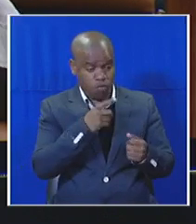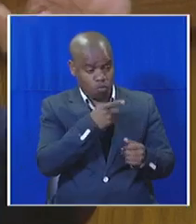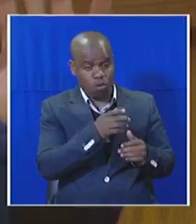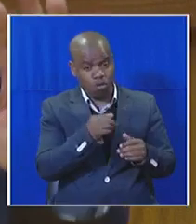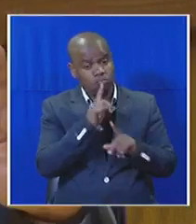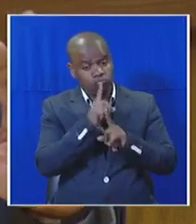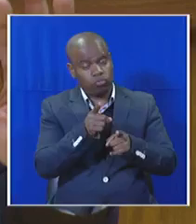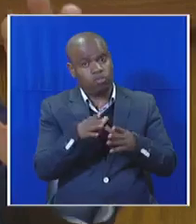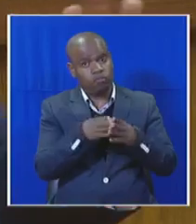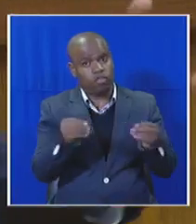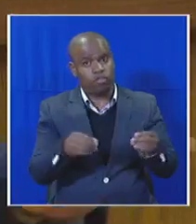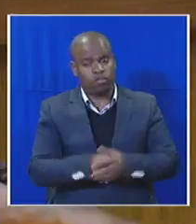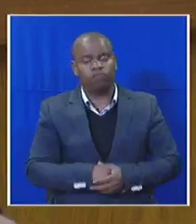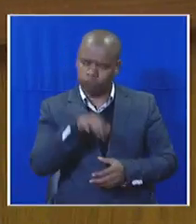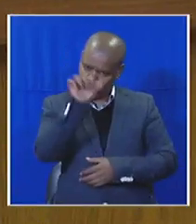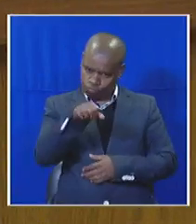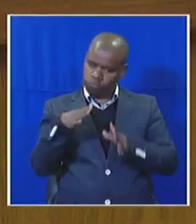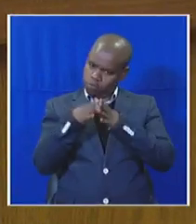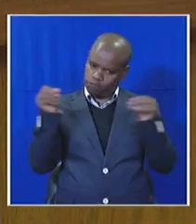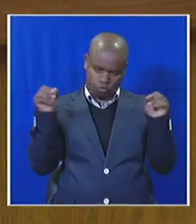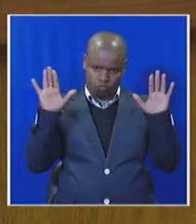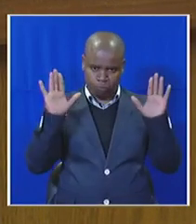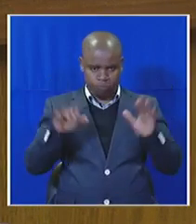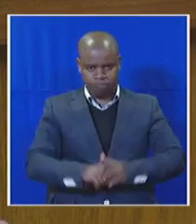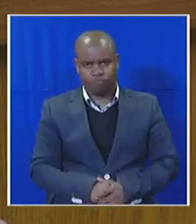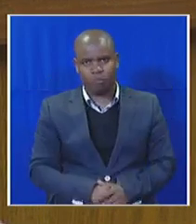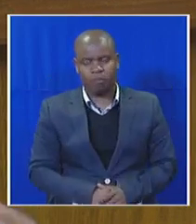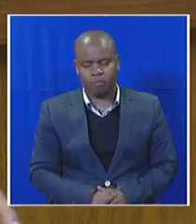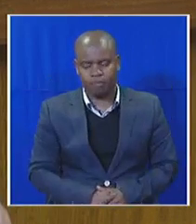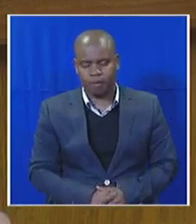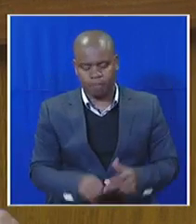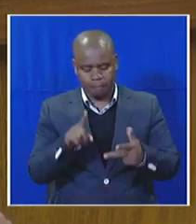Yes, I'm finished. The Honorable Singh.